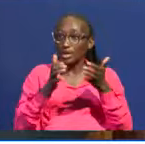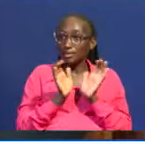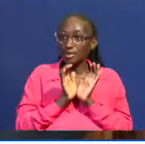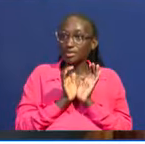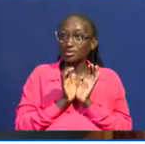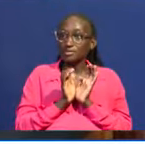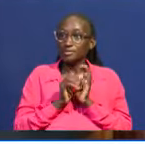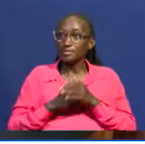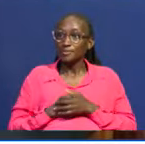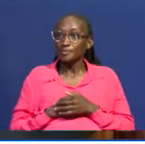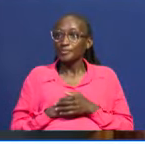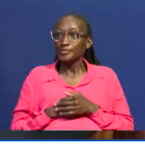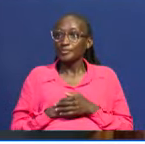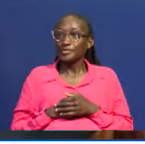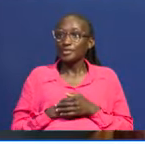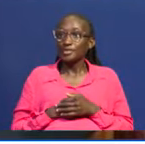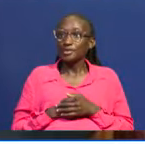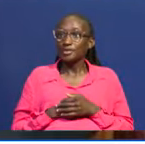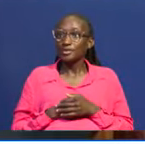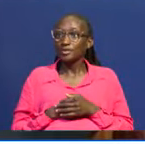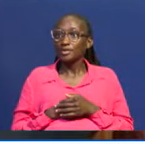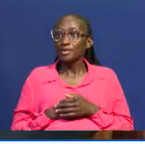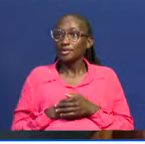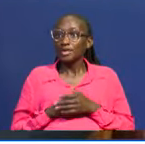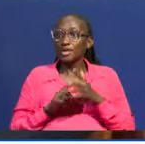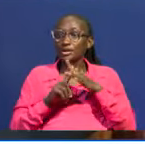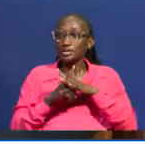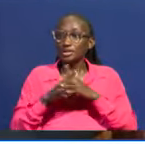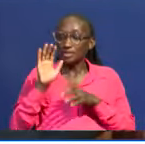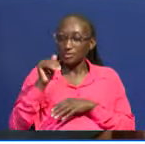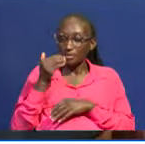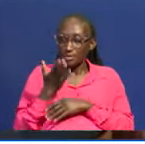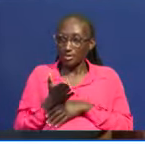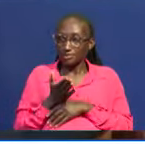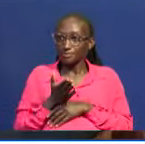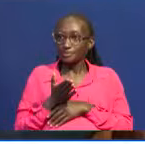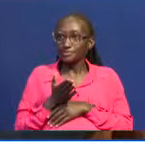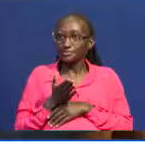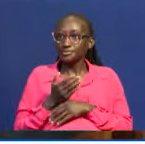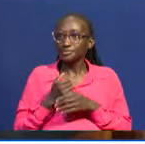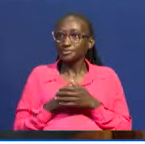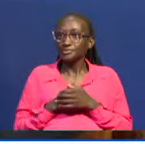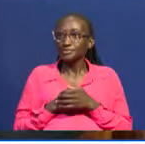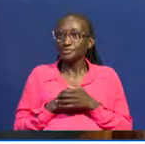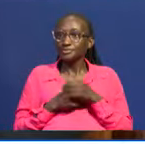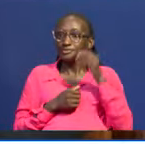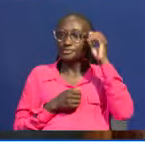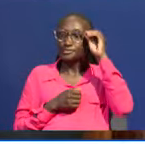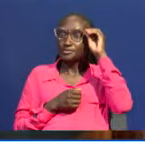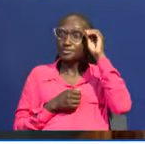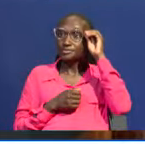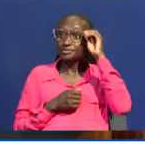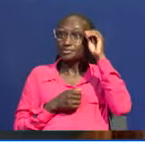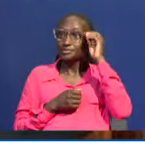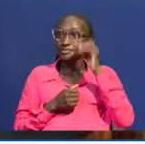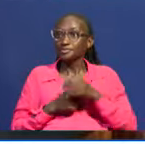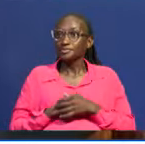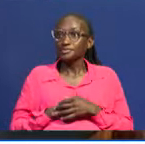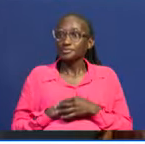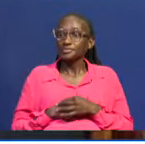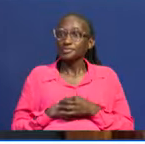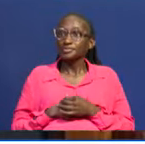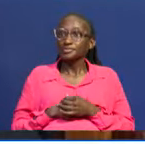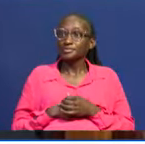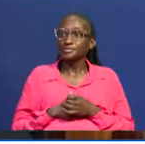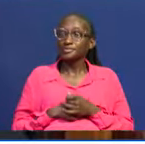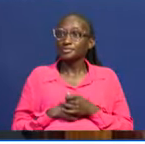companies, and with your intelligence, allow me to start from there. Senator Cheruiyot, Senator from Marakwet, and several